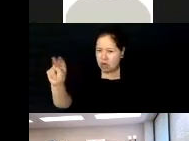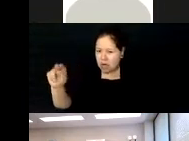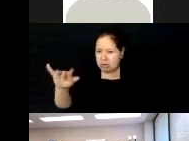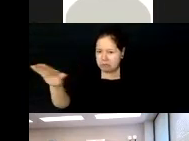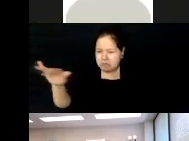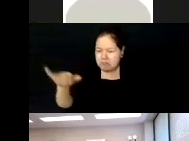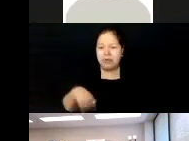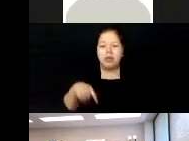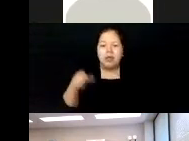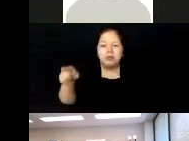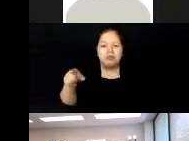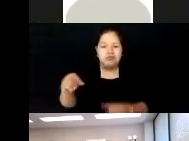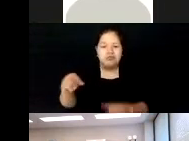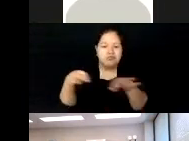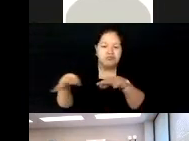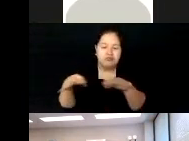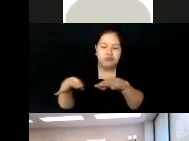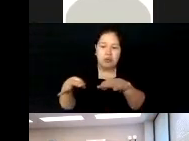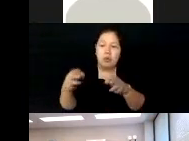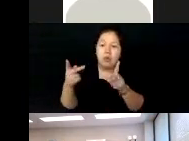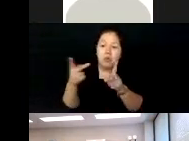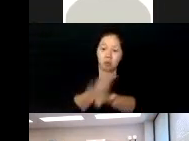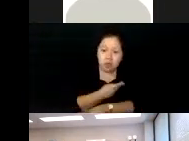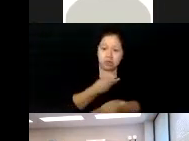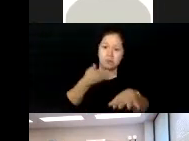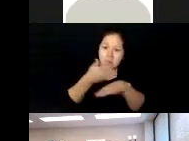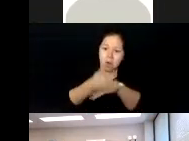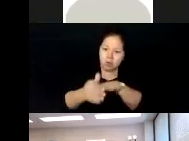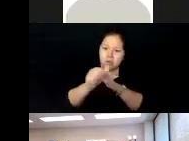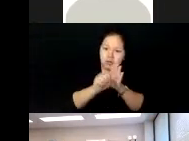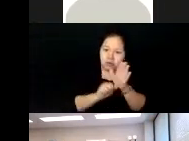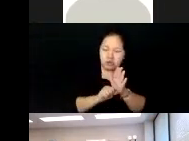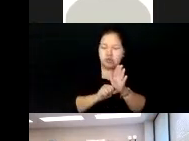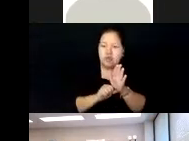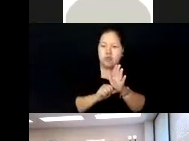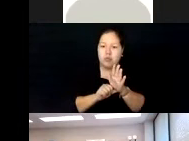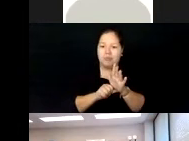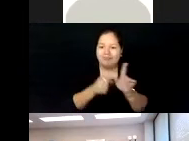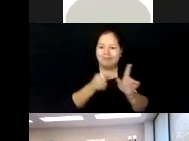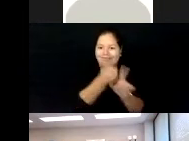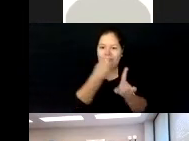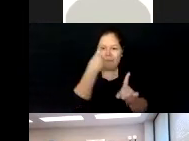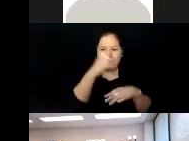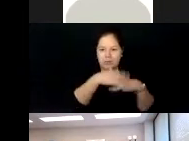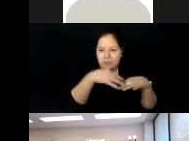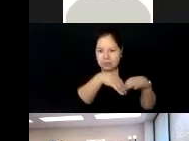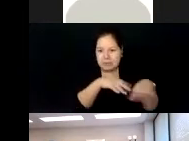documenting worst post-surgical outcomes for Indigenous peoples.